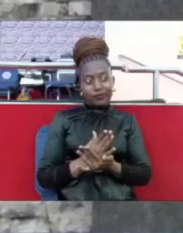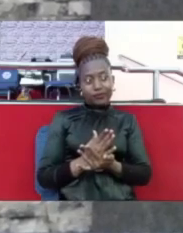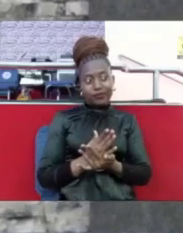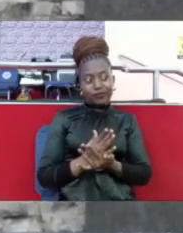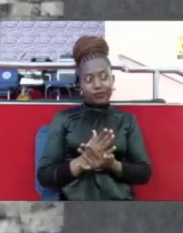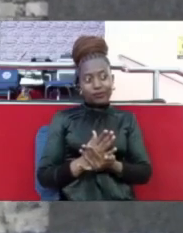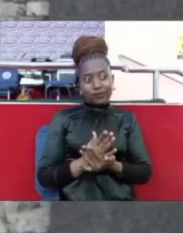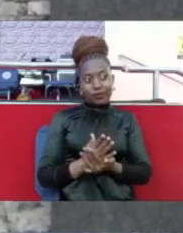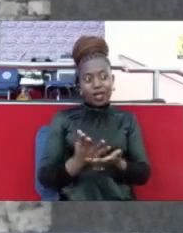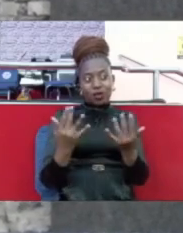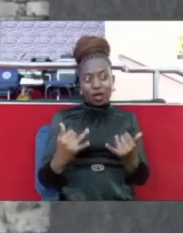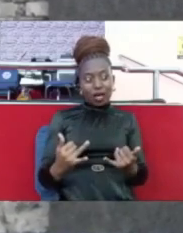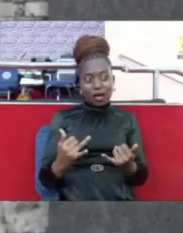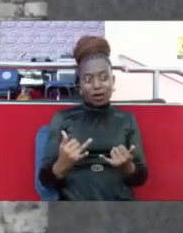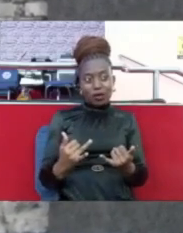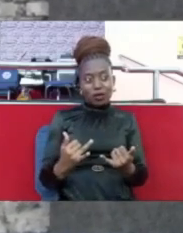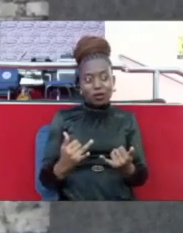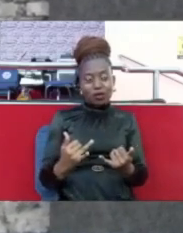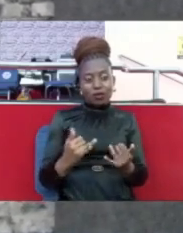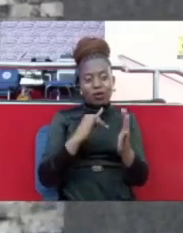because you can't see them